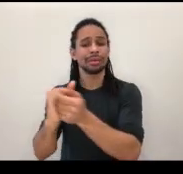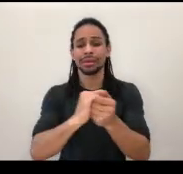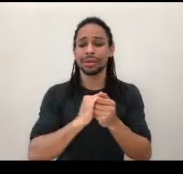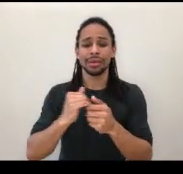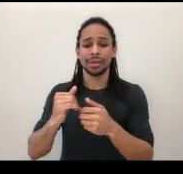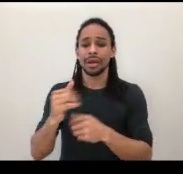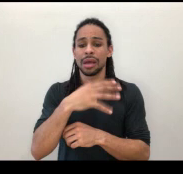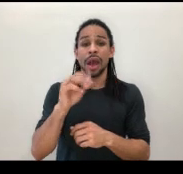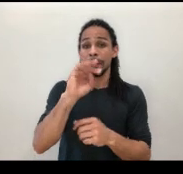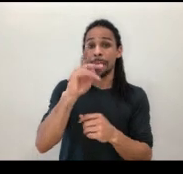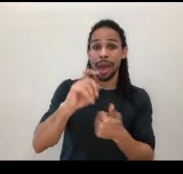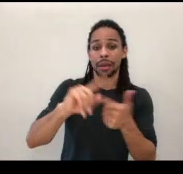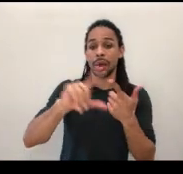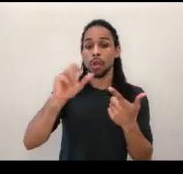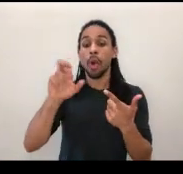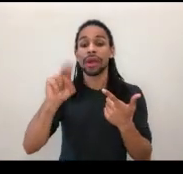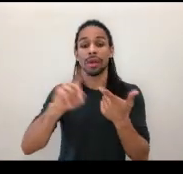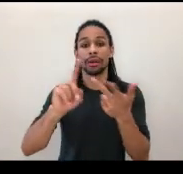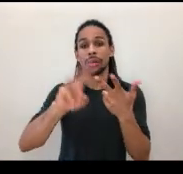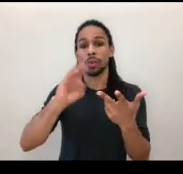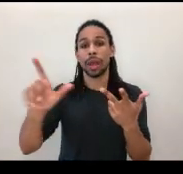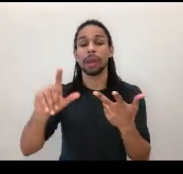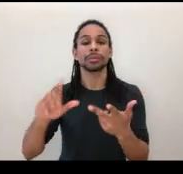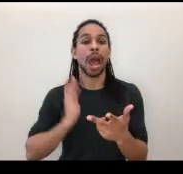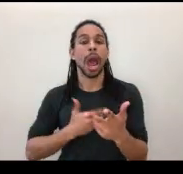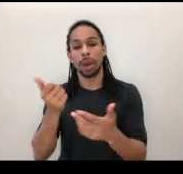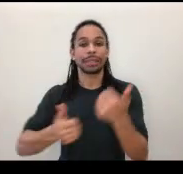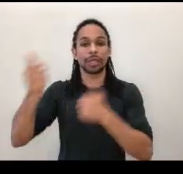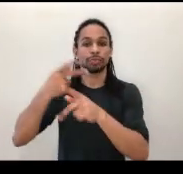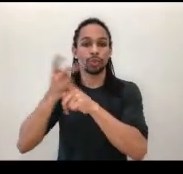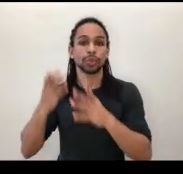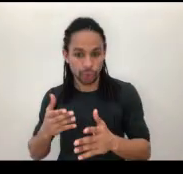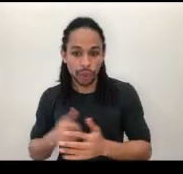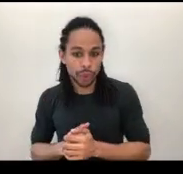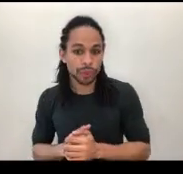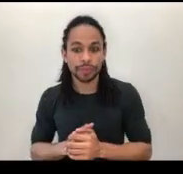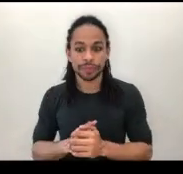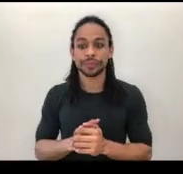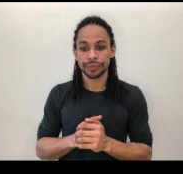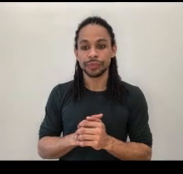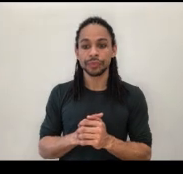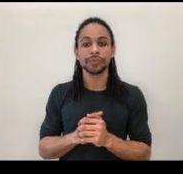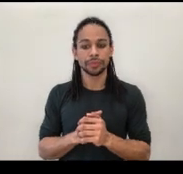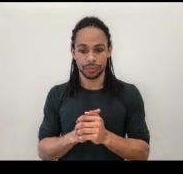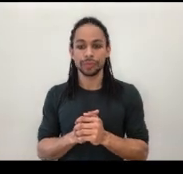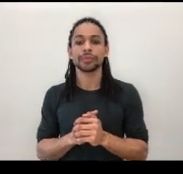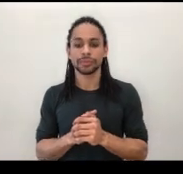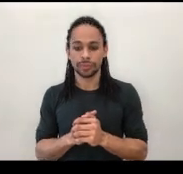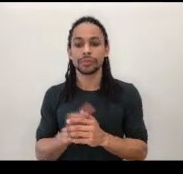collaborative Mike and Warren and Will to let me pick